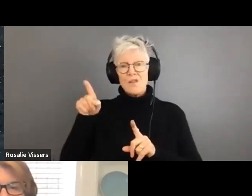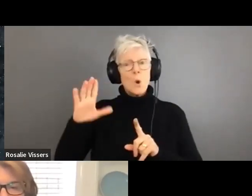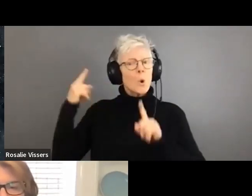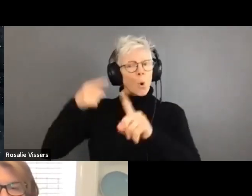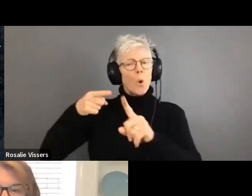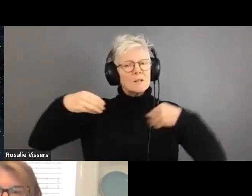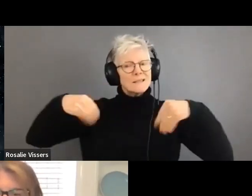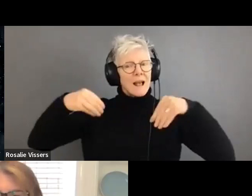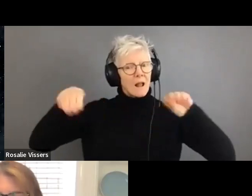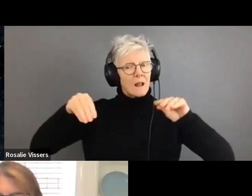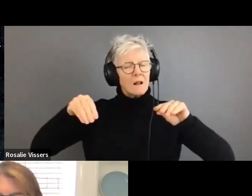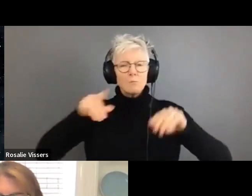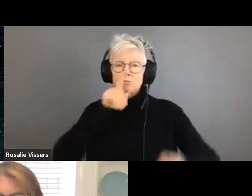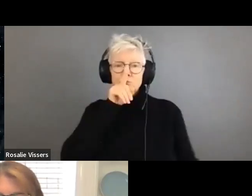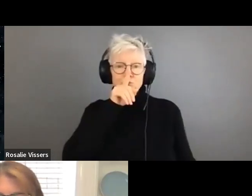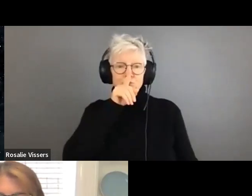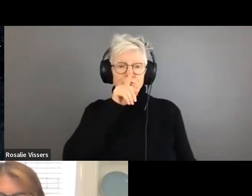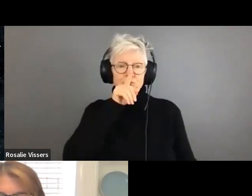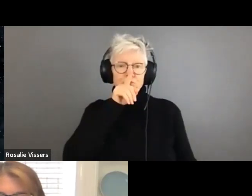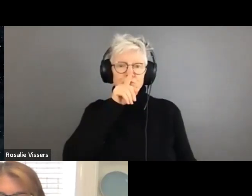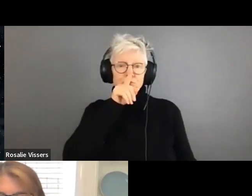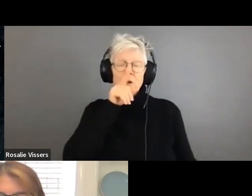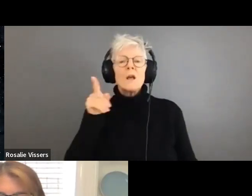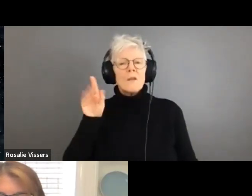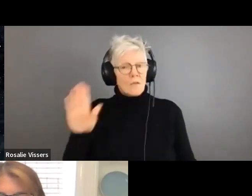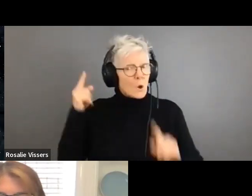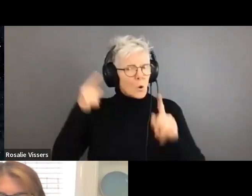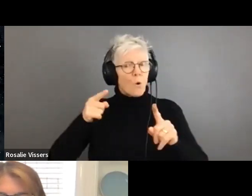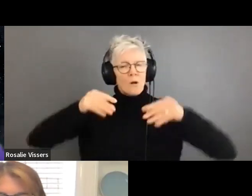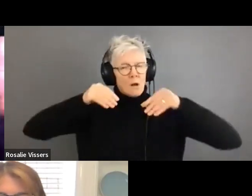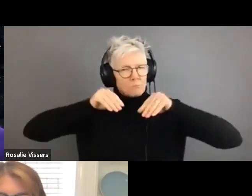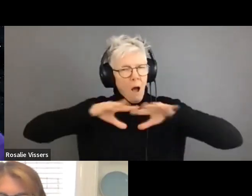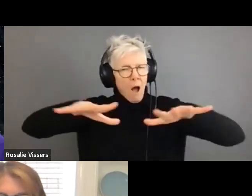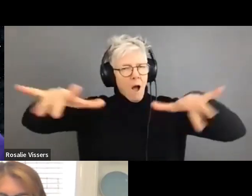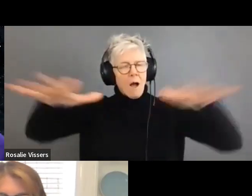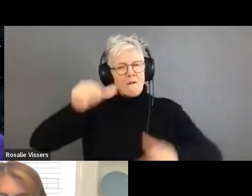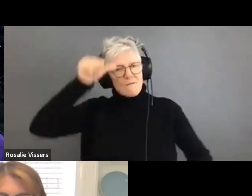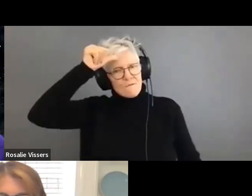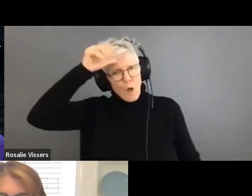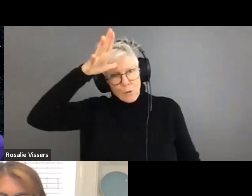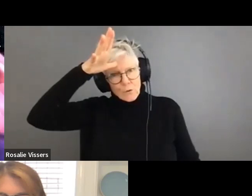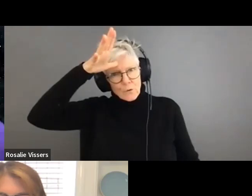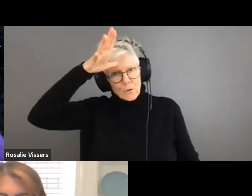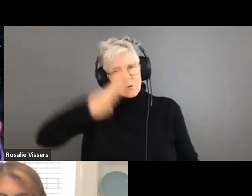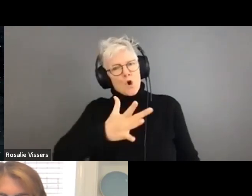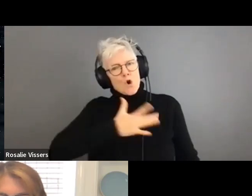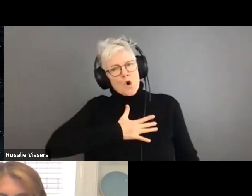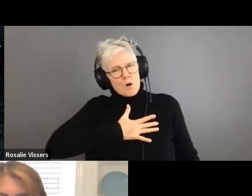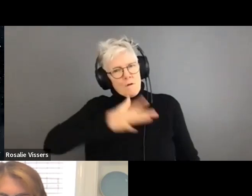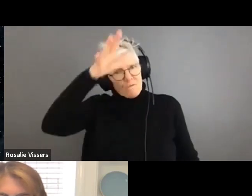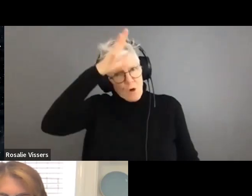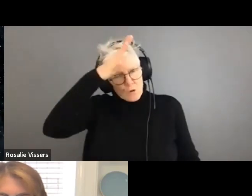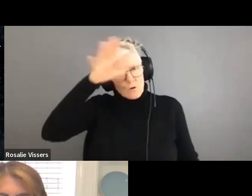product. They want to get their message out about fatherhood to as many fathers as possible. That is